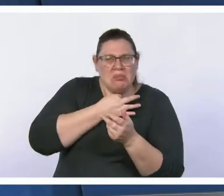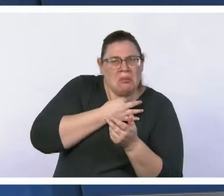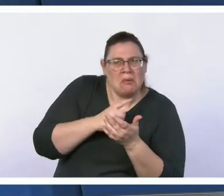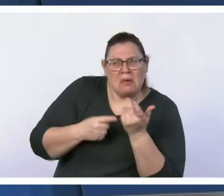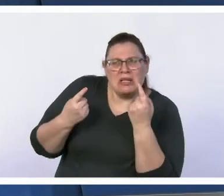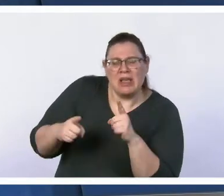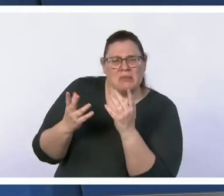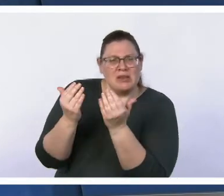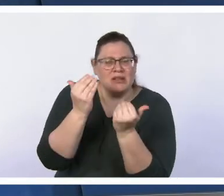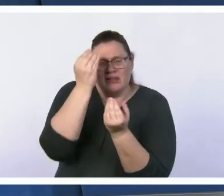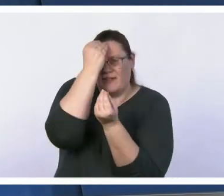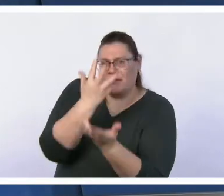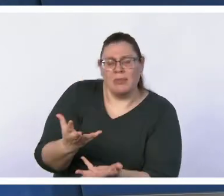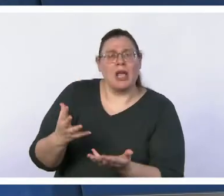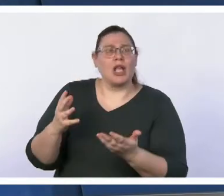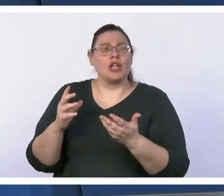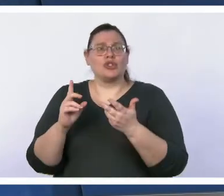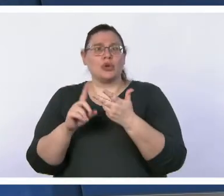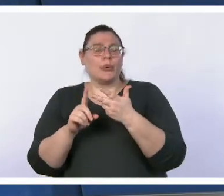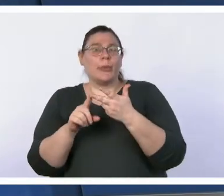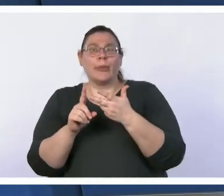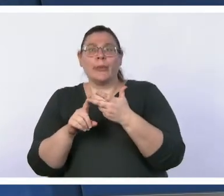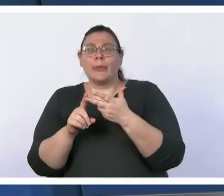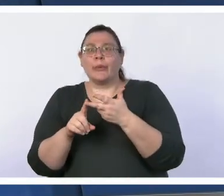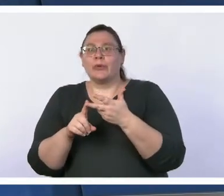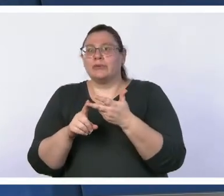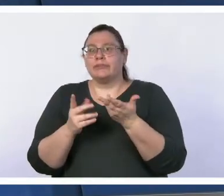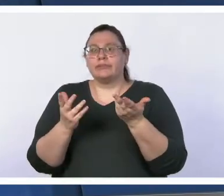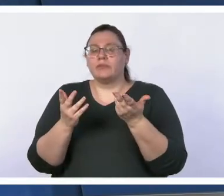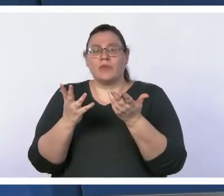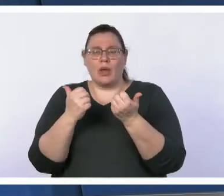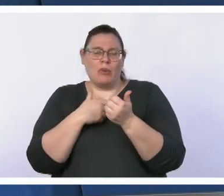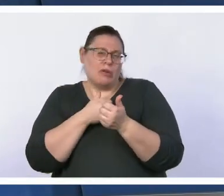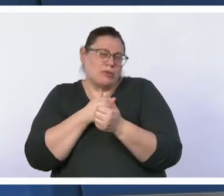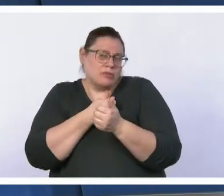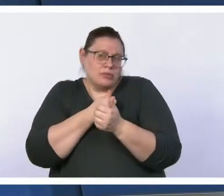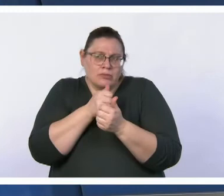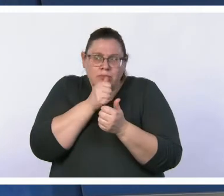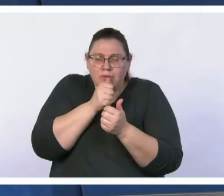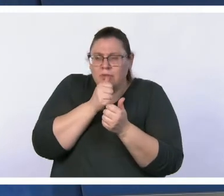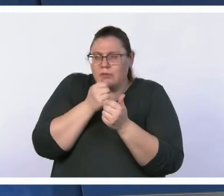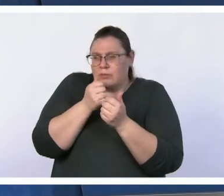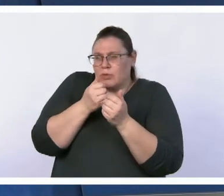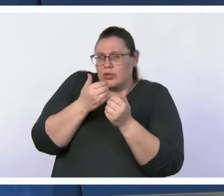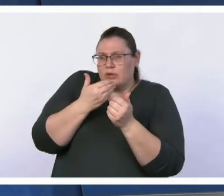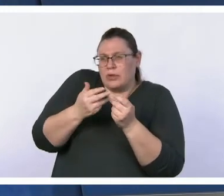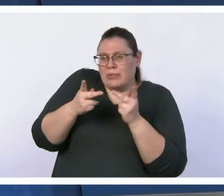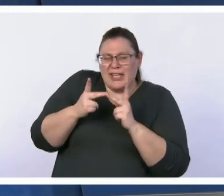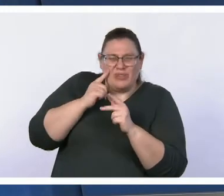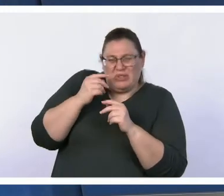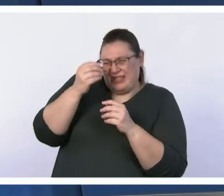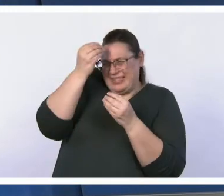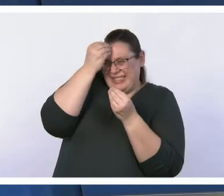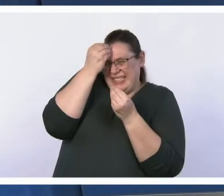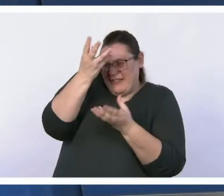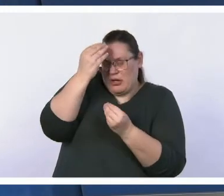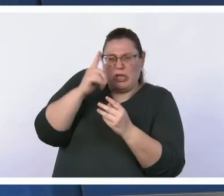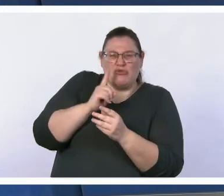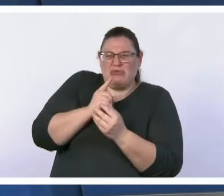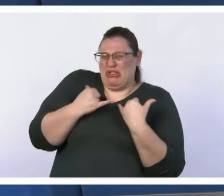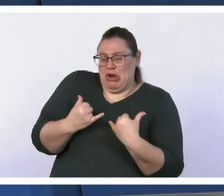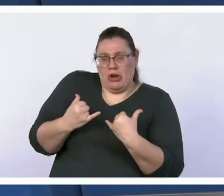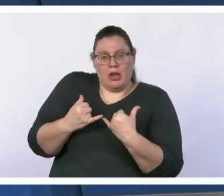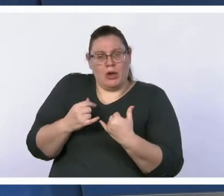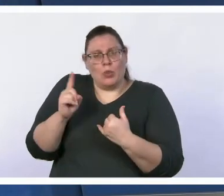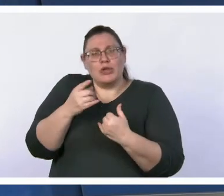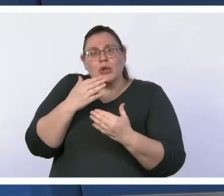going on, or they really want to have, some inside information, is there a good route for them to take to be able to be